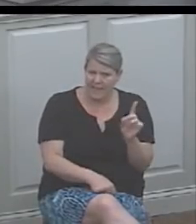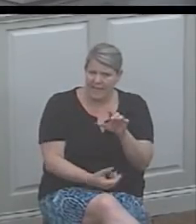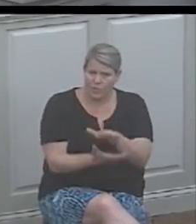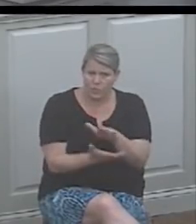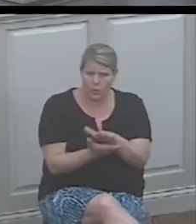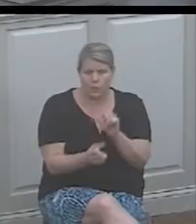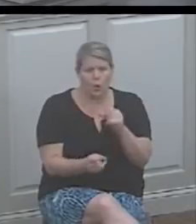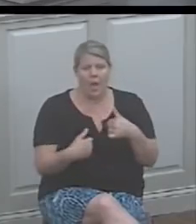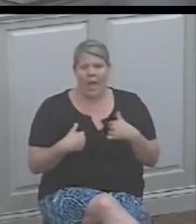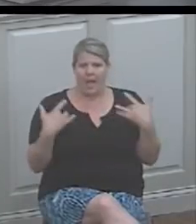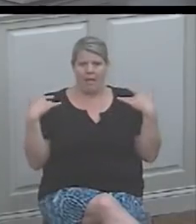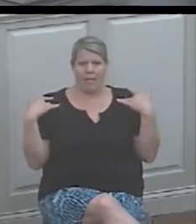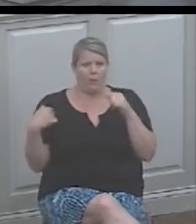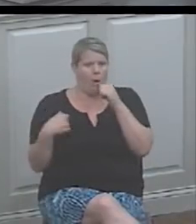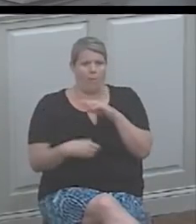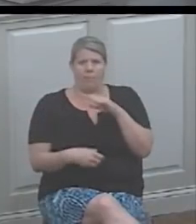voting on this issue.